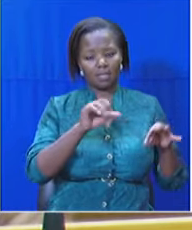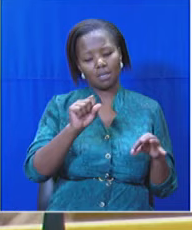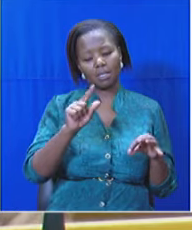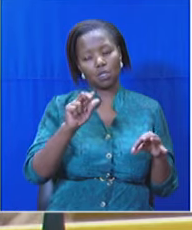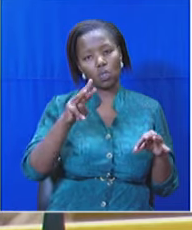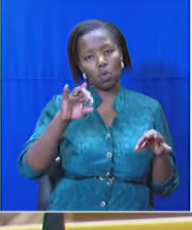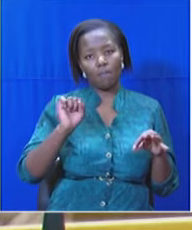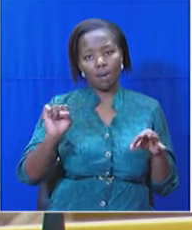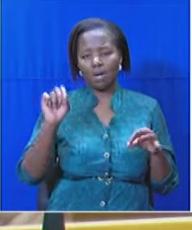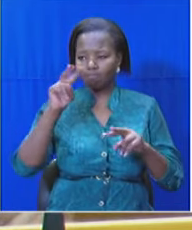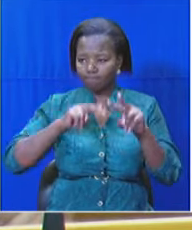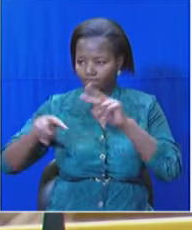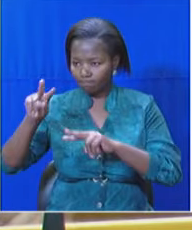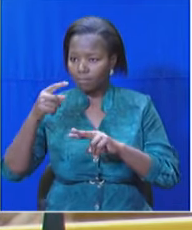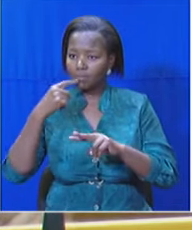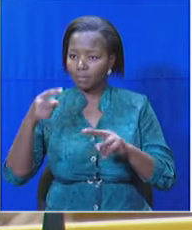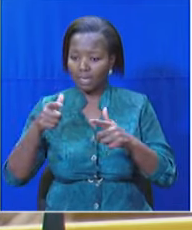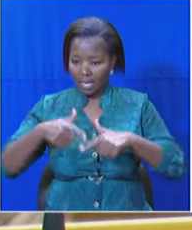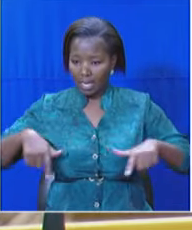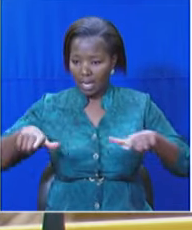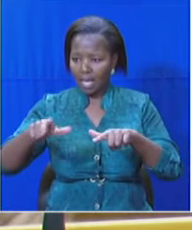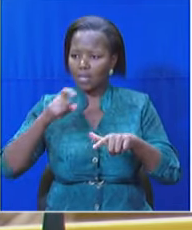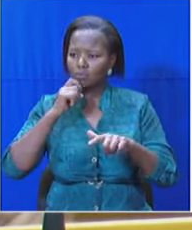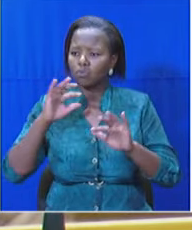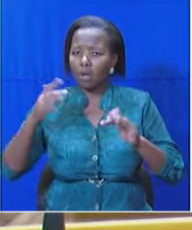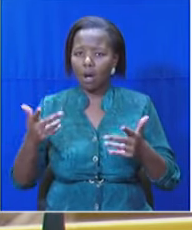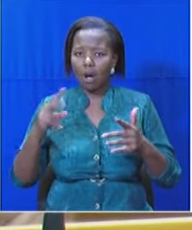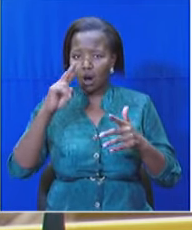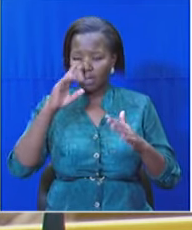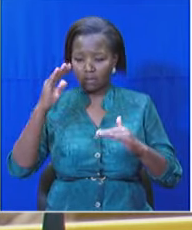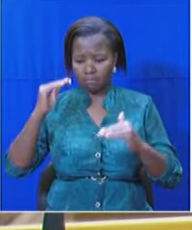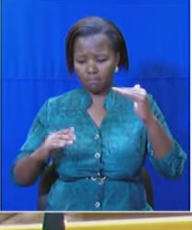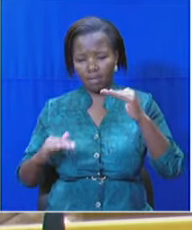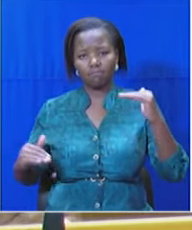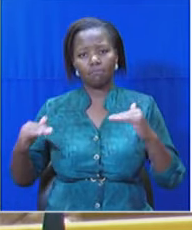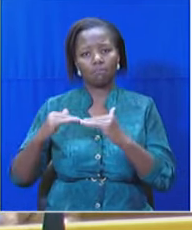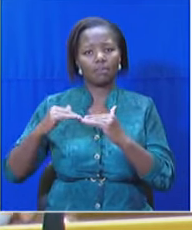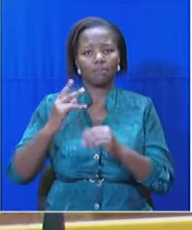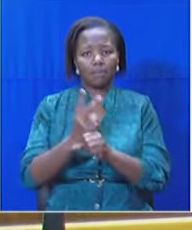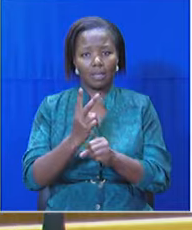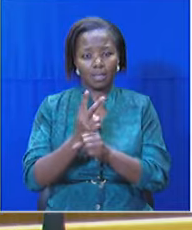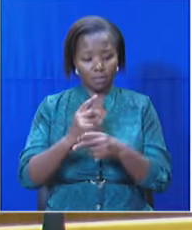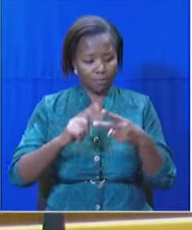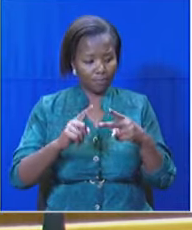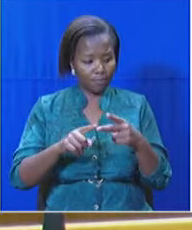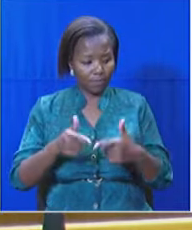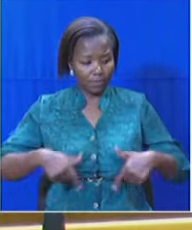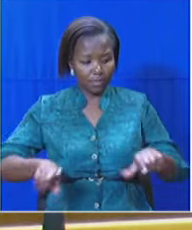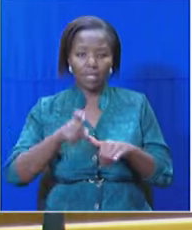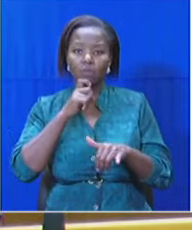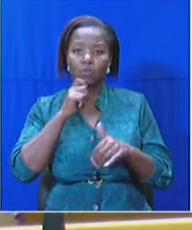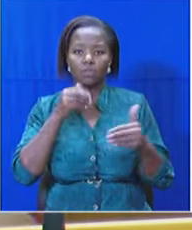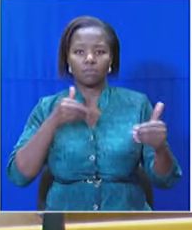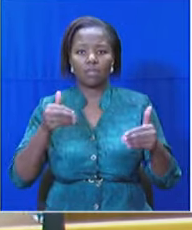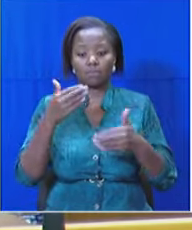use, planning, and development to address inequalities and facilitate the integrated planning and land use management by